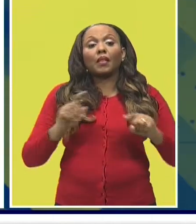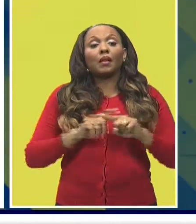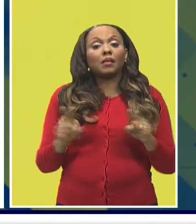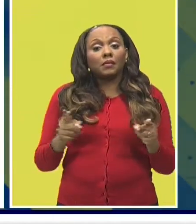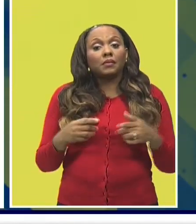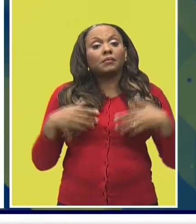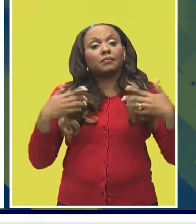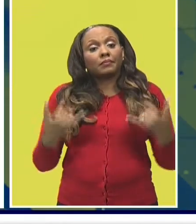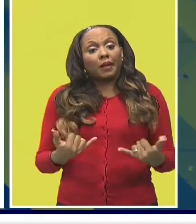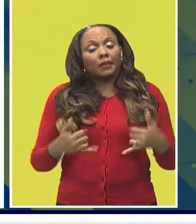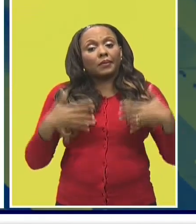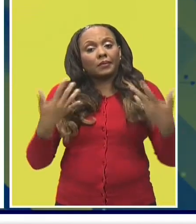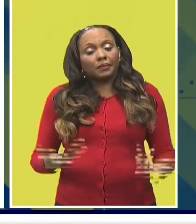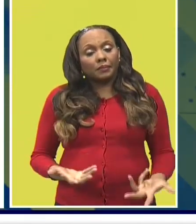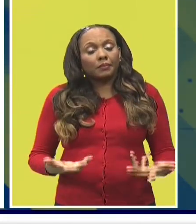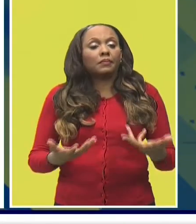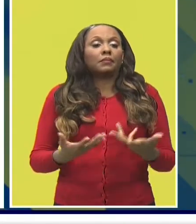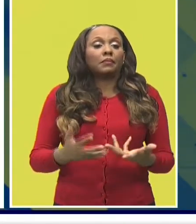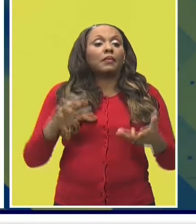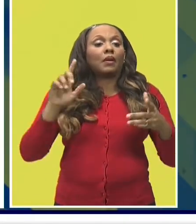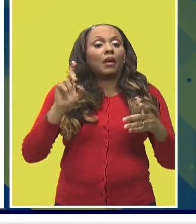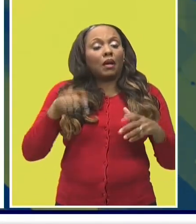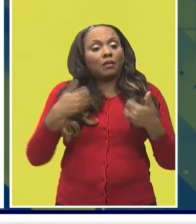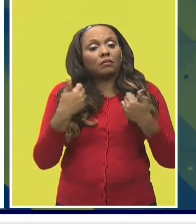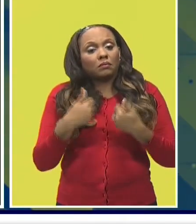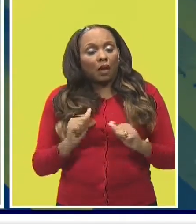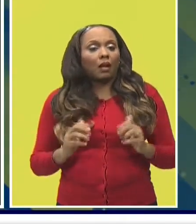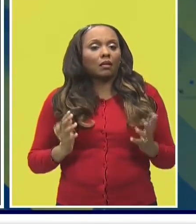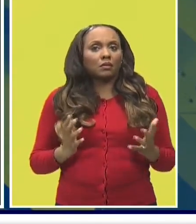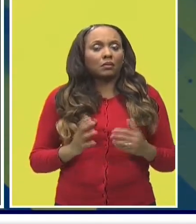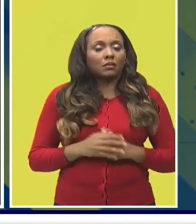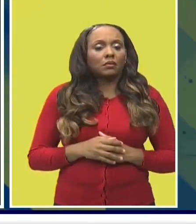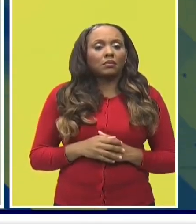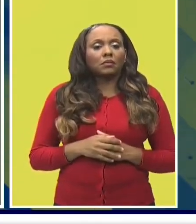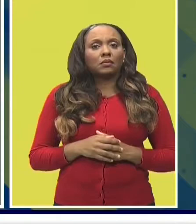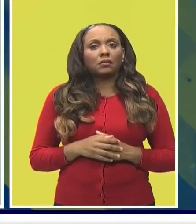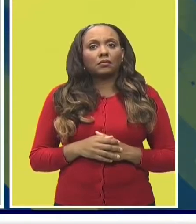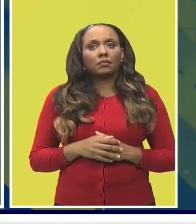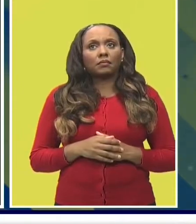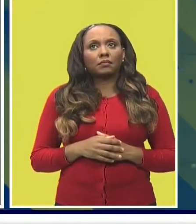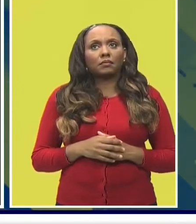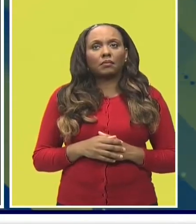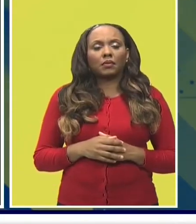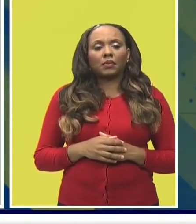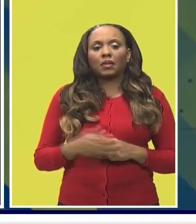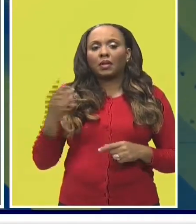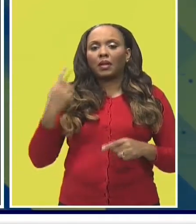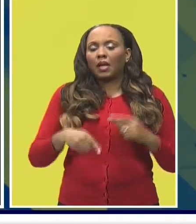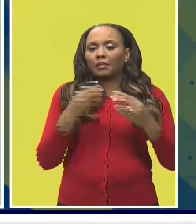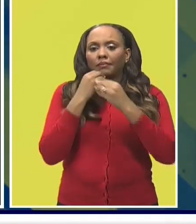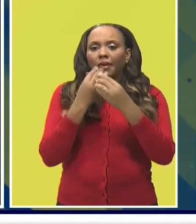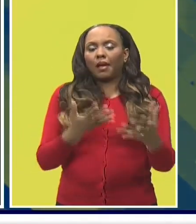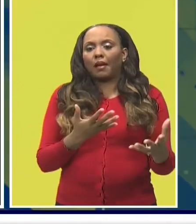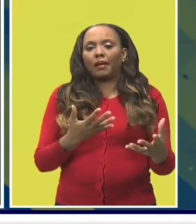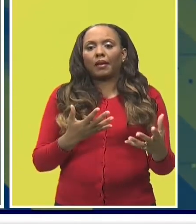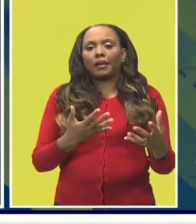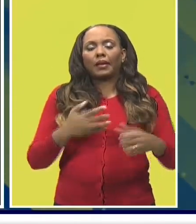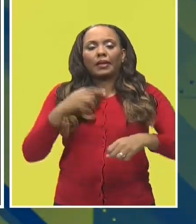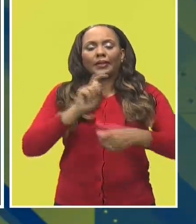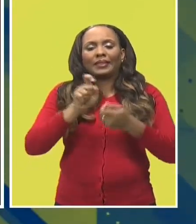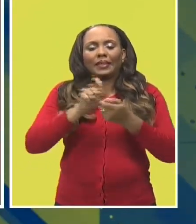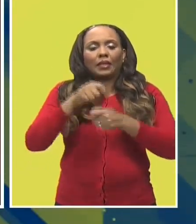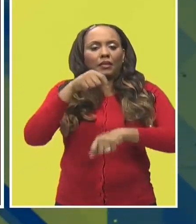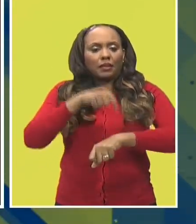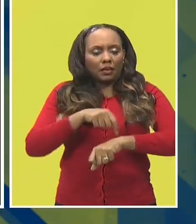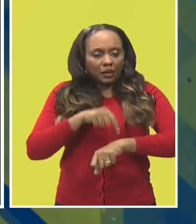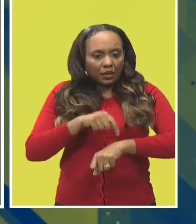resolved, we are in a delicate situation in relation to that plant. He says no timeline can be given on when the fuel contamination